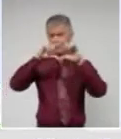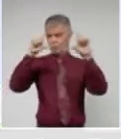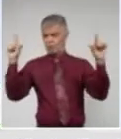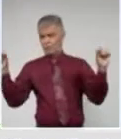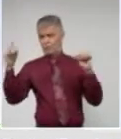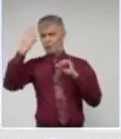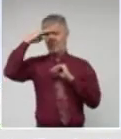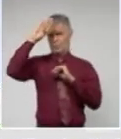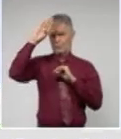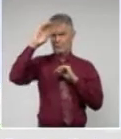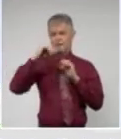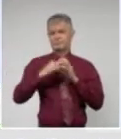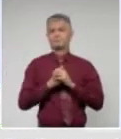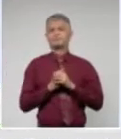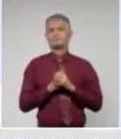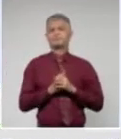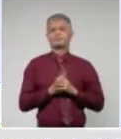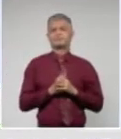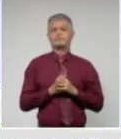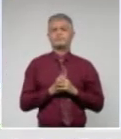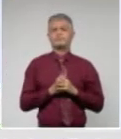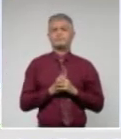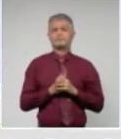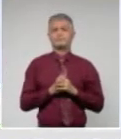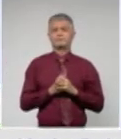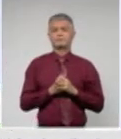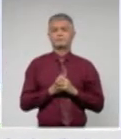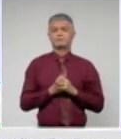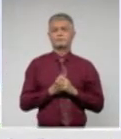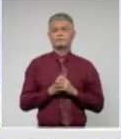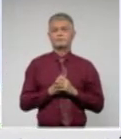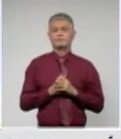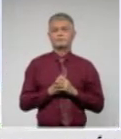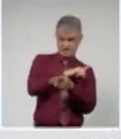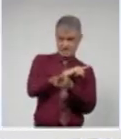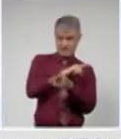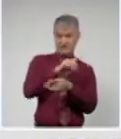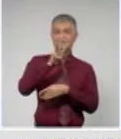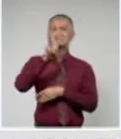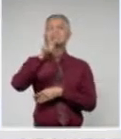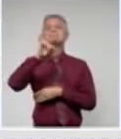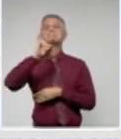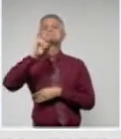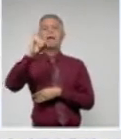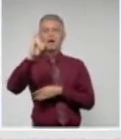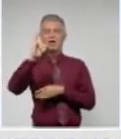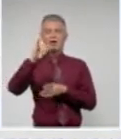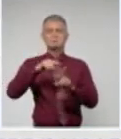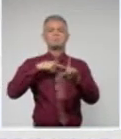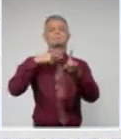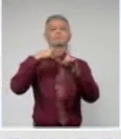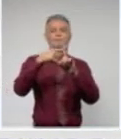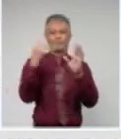and 149 in the Civil Defense Labs. Of the